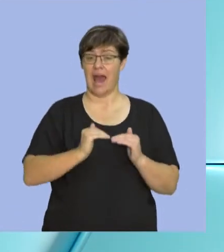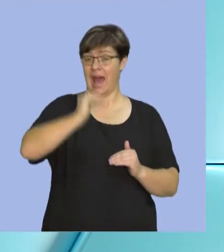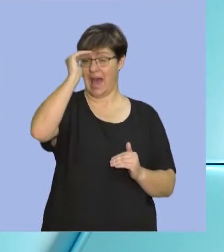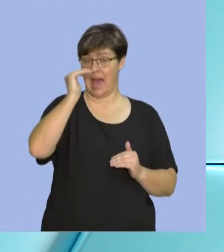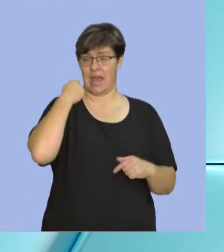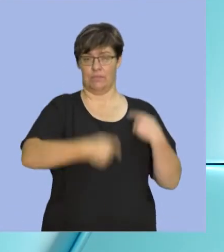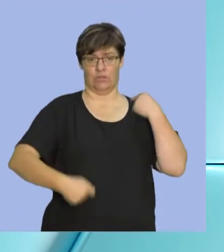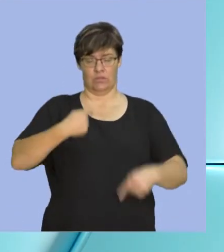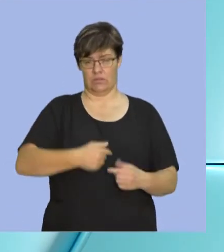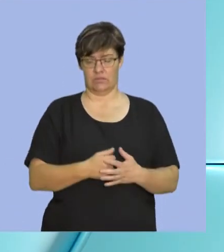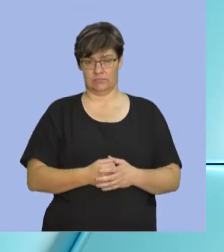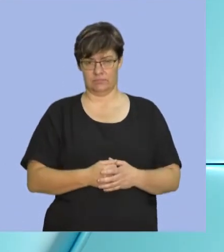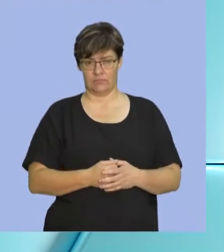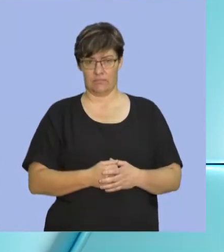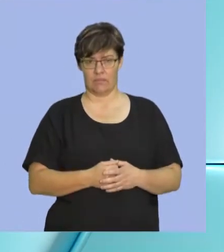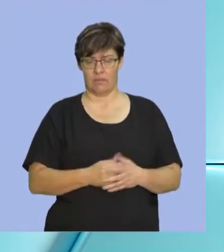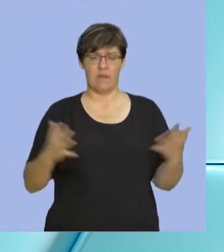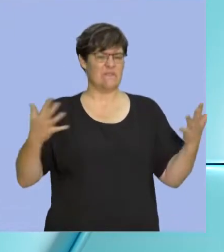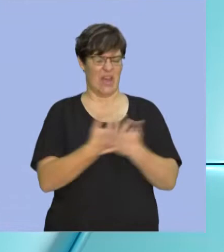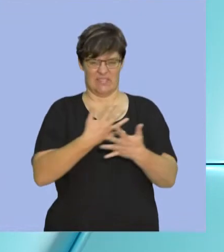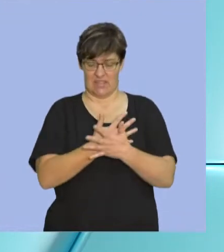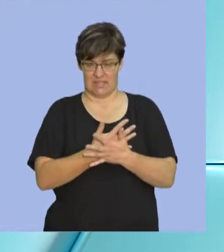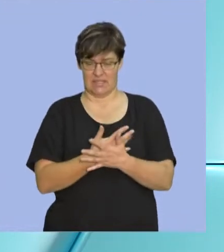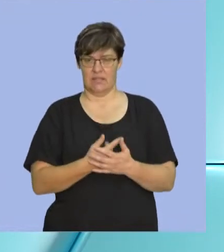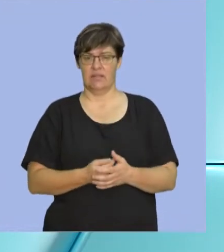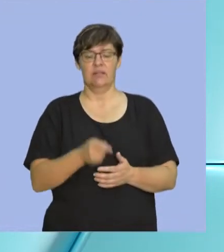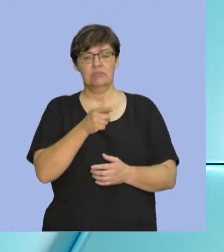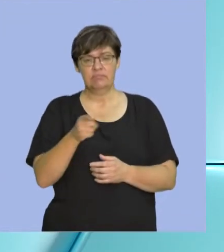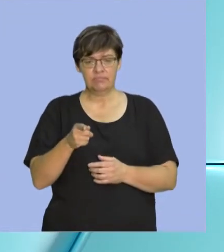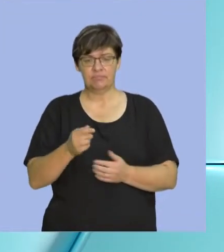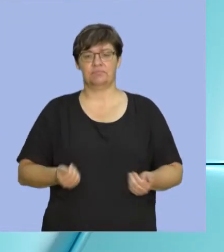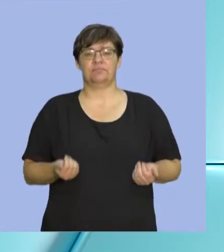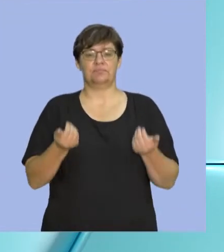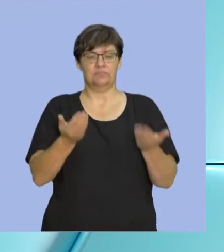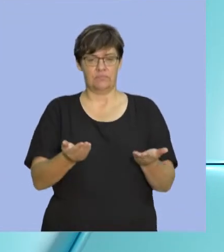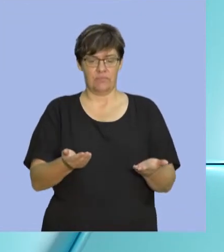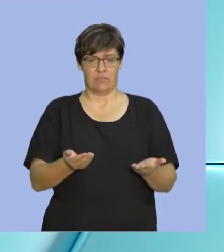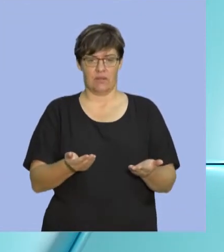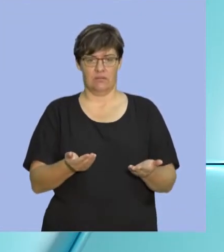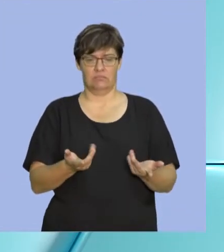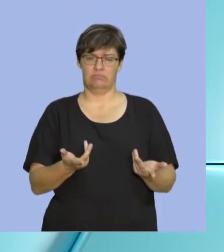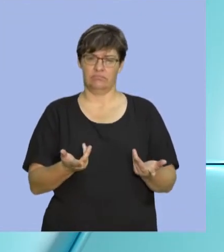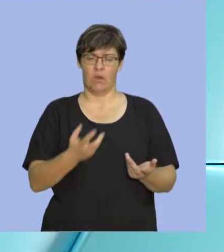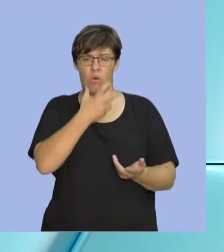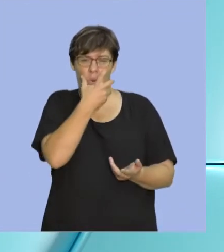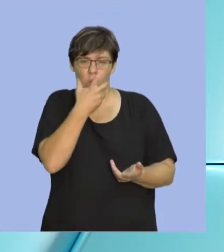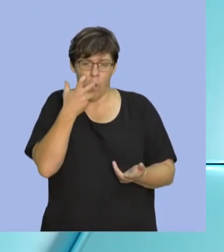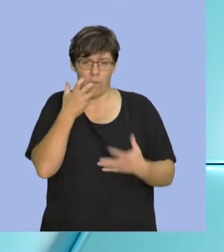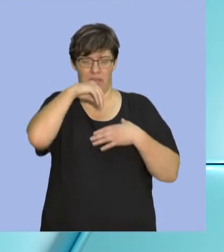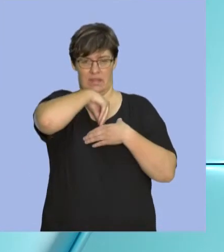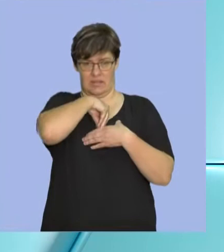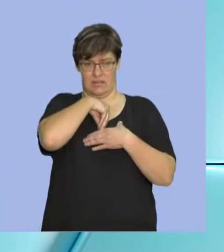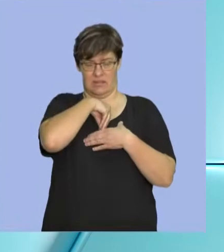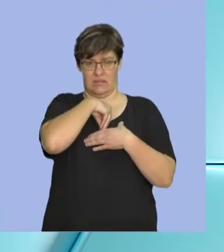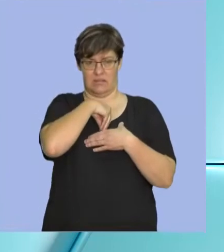their metabolism is generally faster. You will find that they produce large amounts of heat in their body through